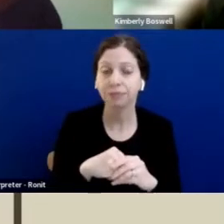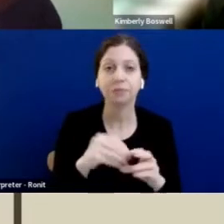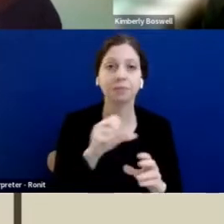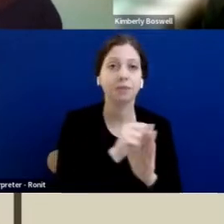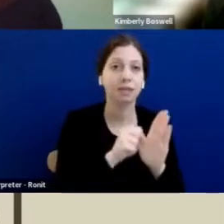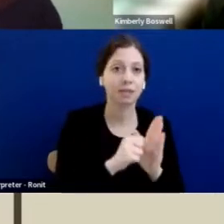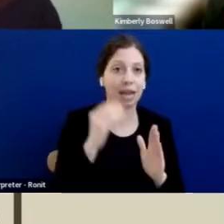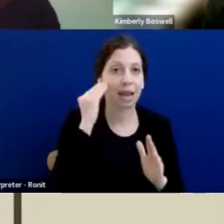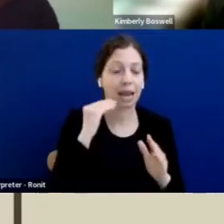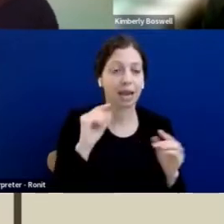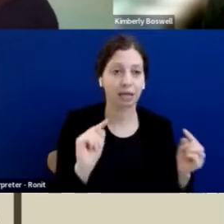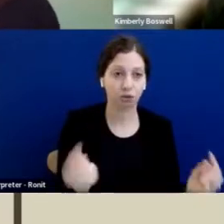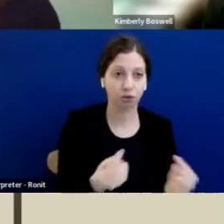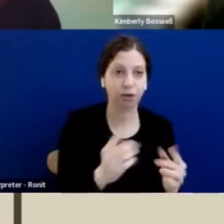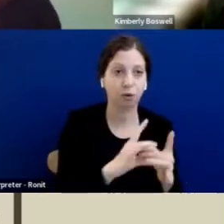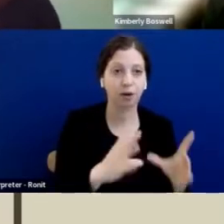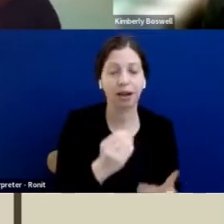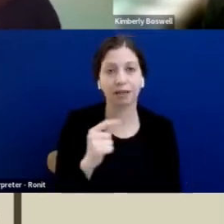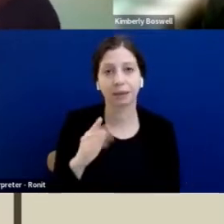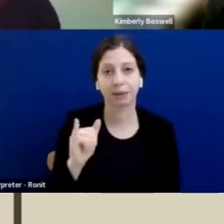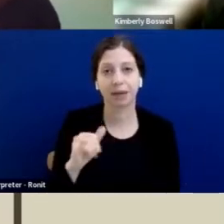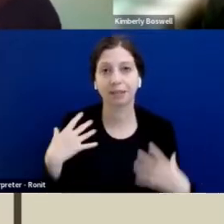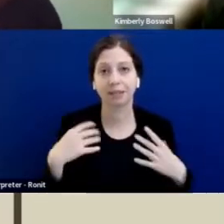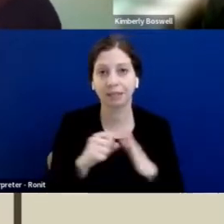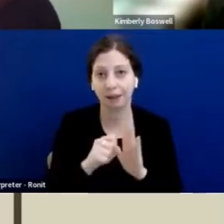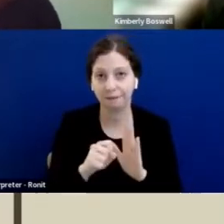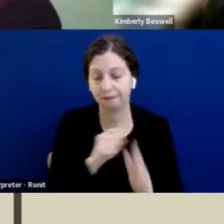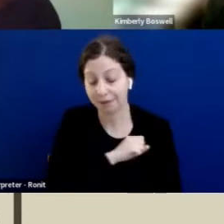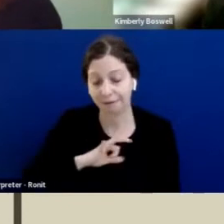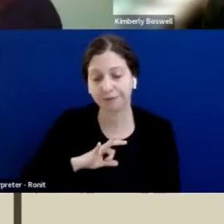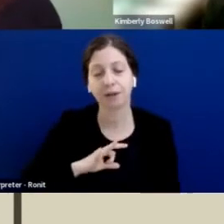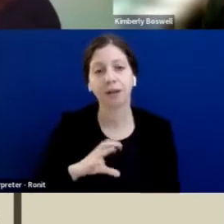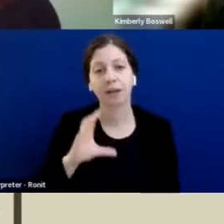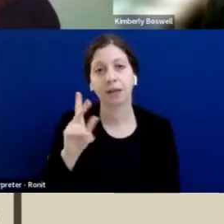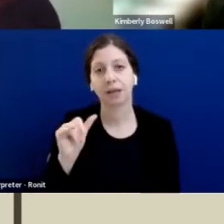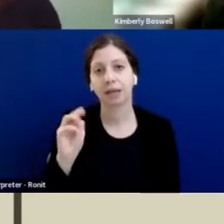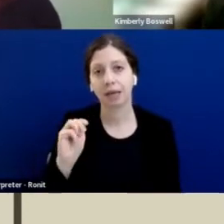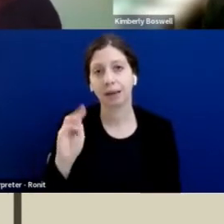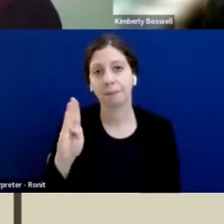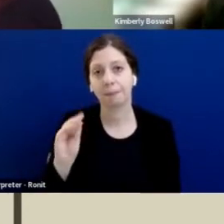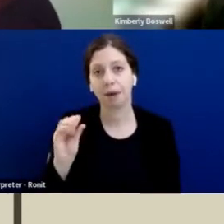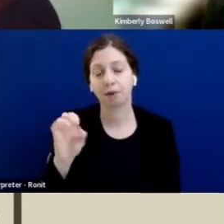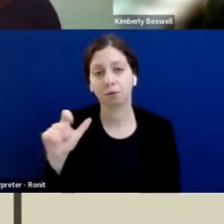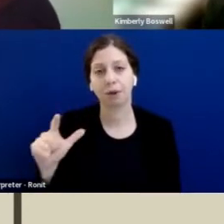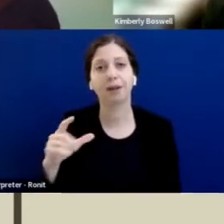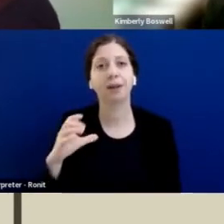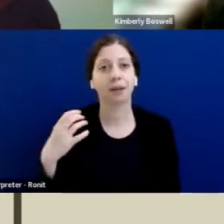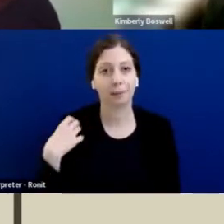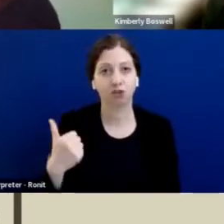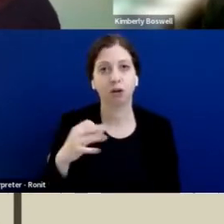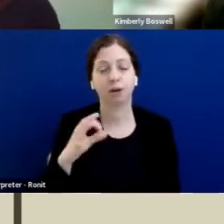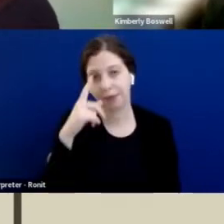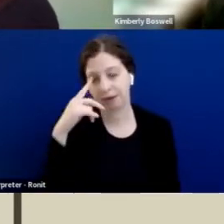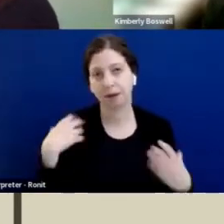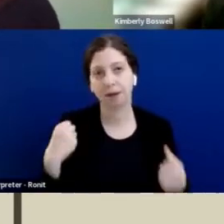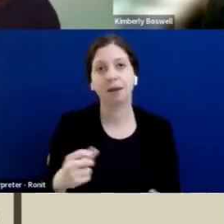Injury Coordinator and our TBI staff, grant staff. Kim Boswell, the Commissioner of Mental Health, our State